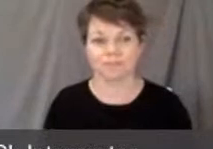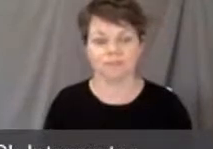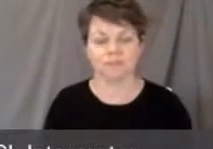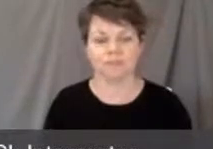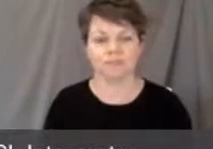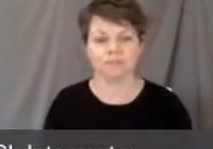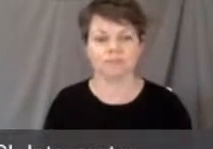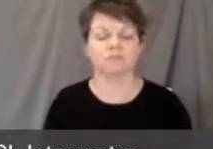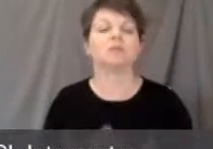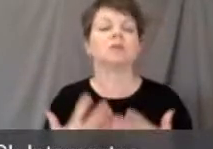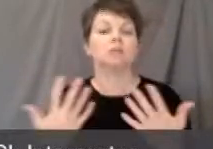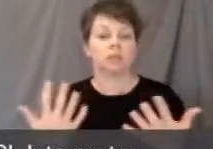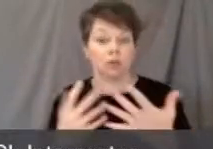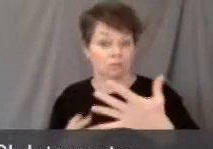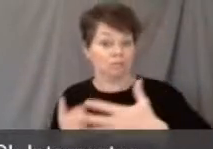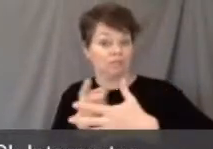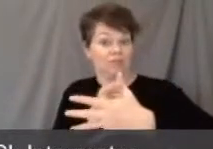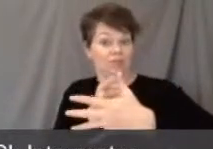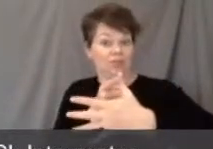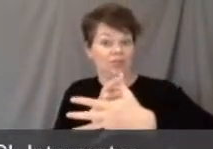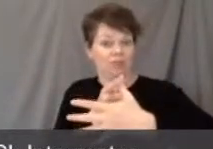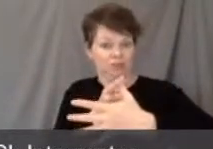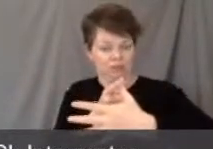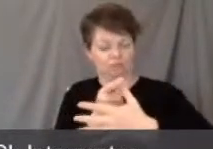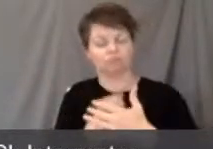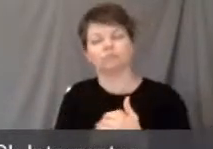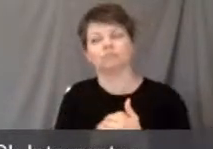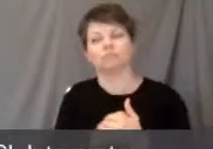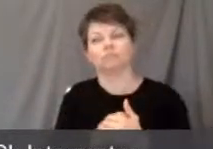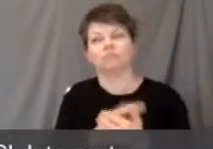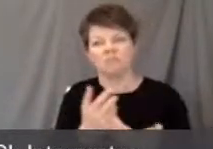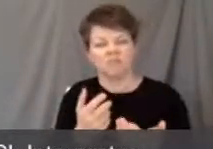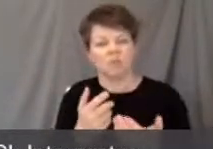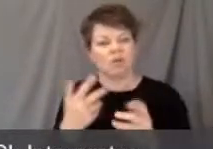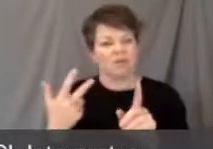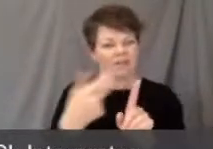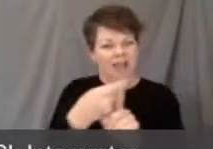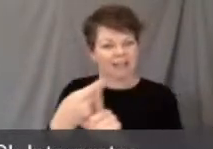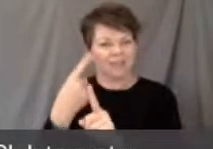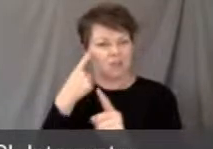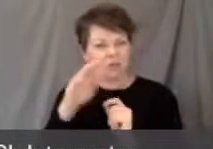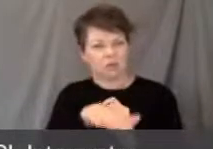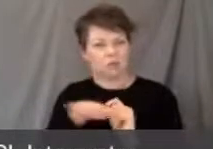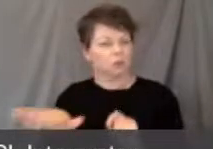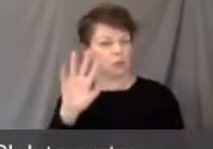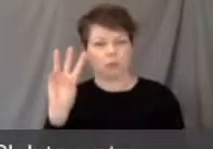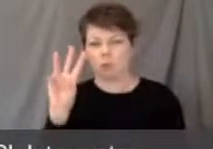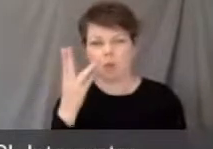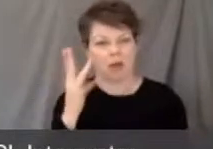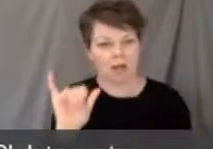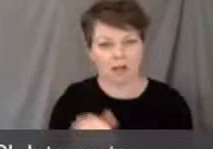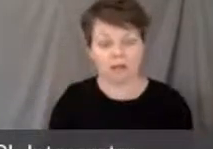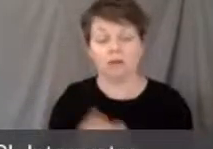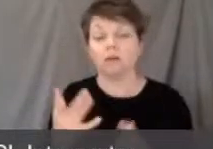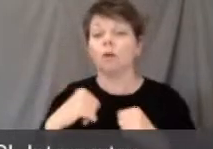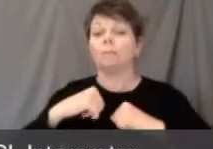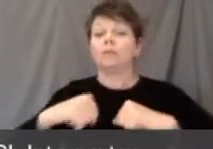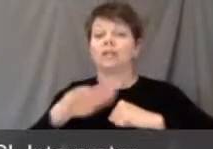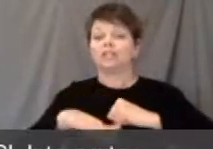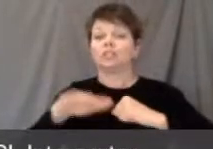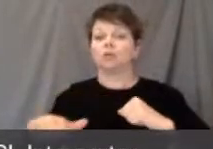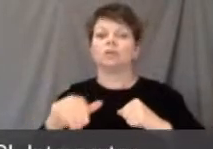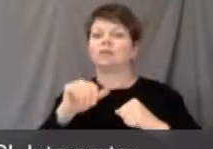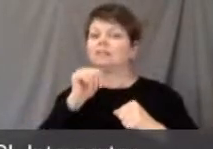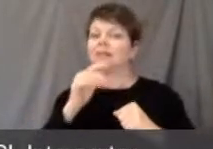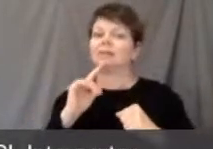So number 1 under there, and why we're talking about vaccinating children, is to protect children from serious illness